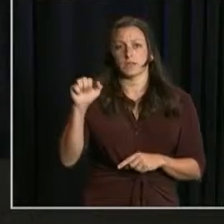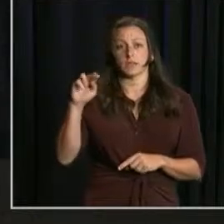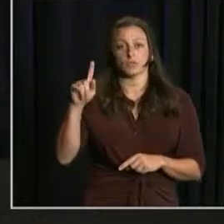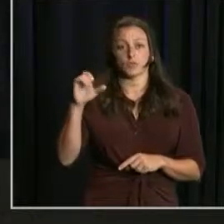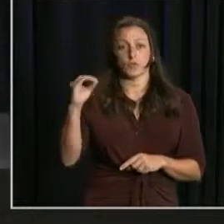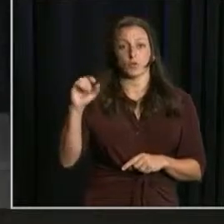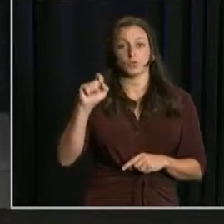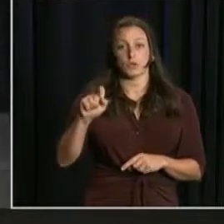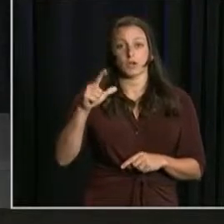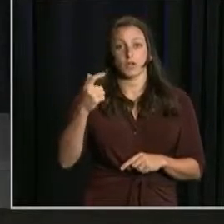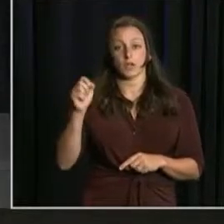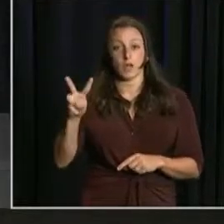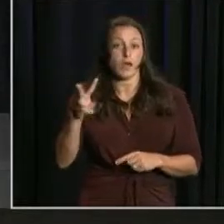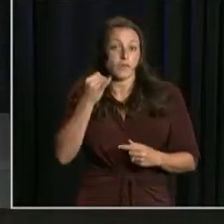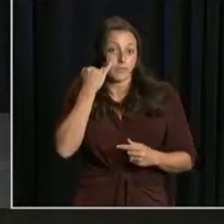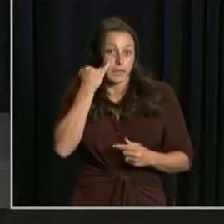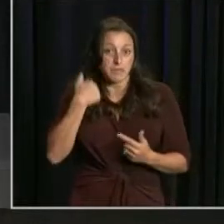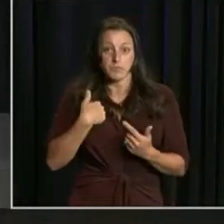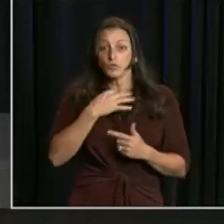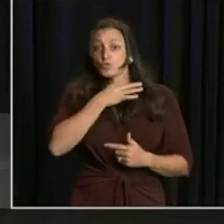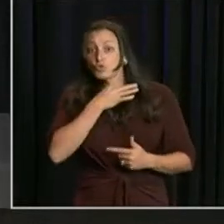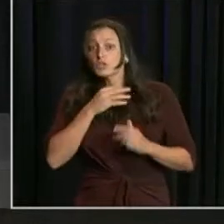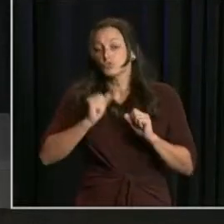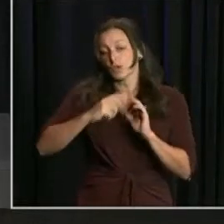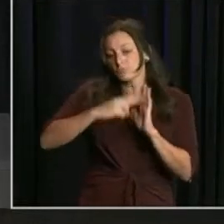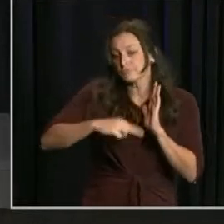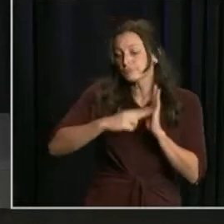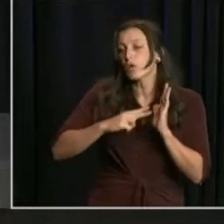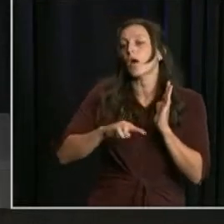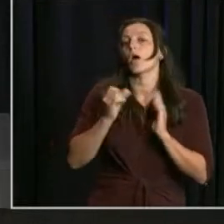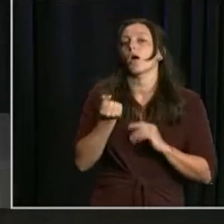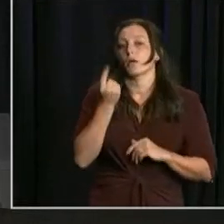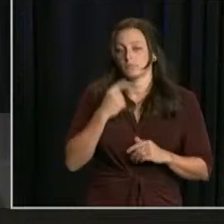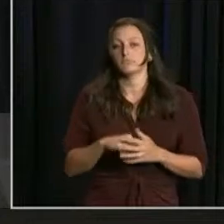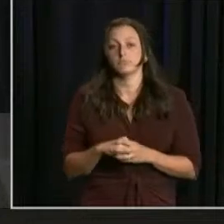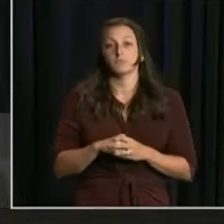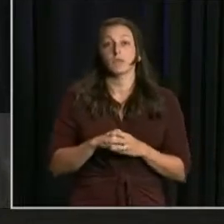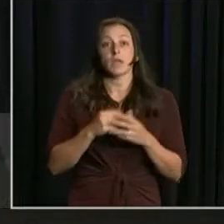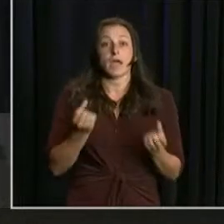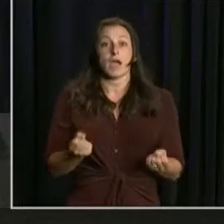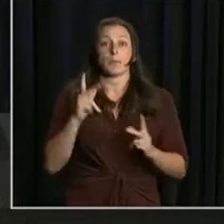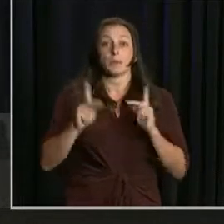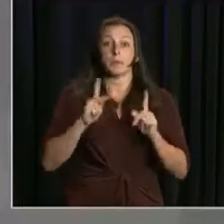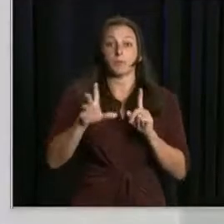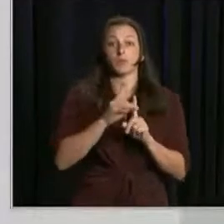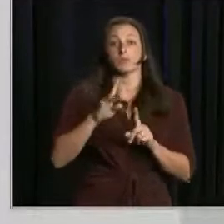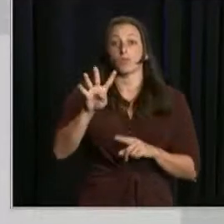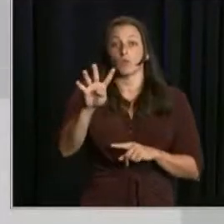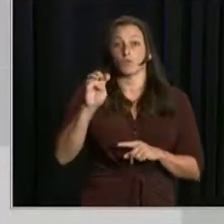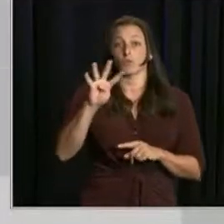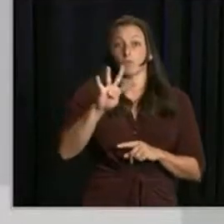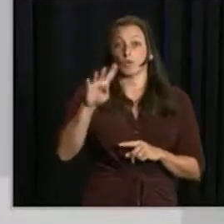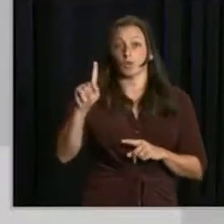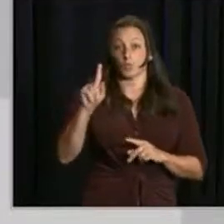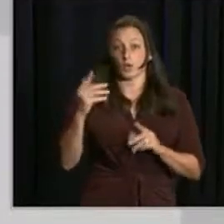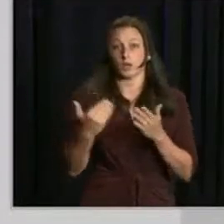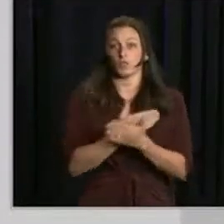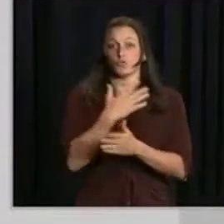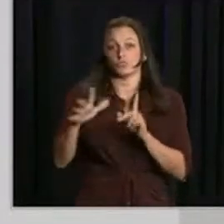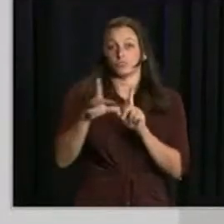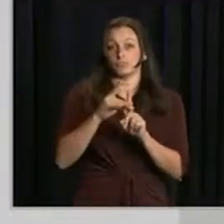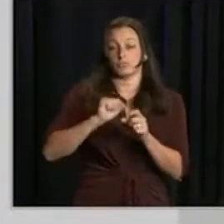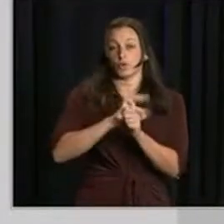covid19.sanantonio.gov to get answers to your questions about the vaccination. In terms of cases, today we're reporting 441 new cases